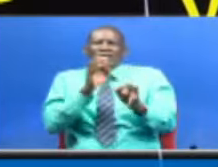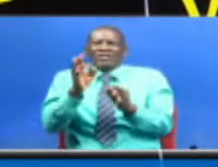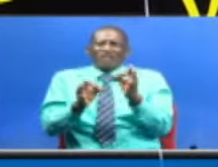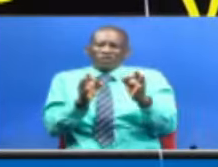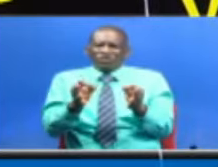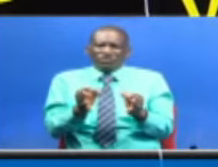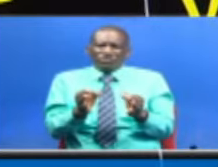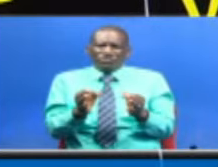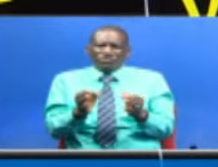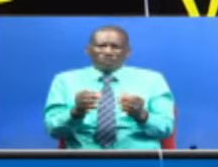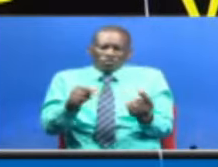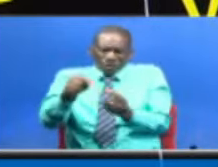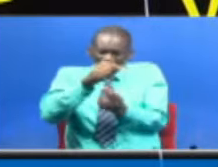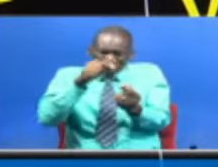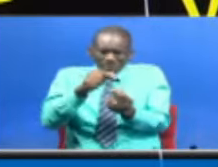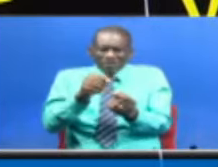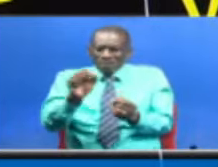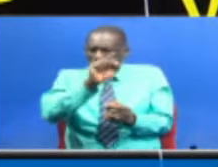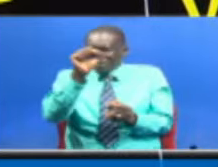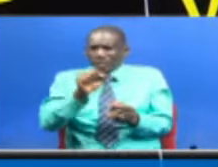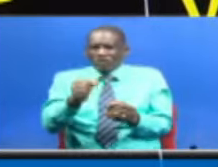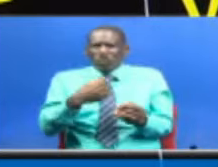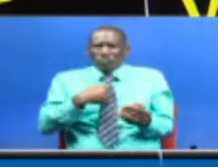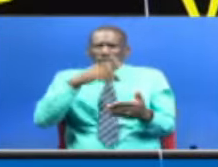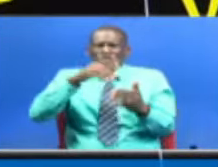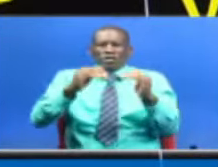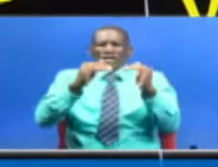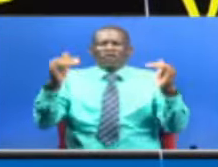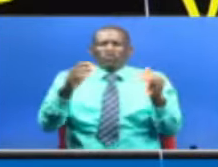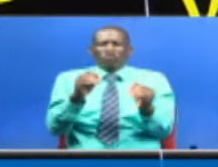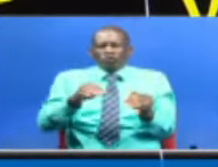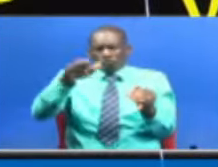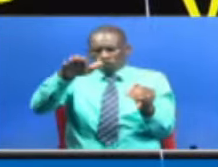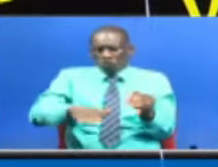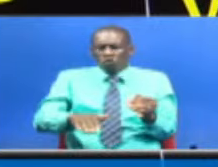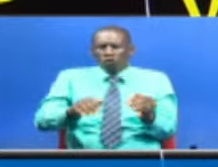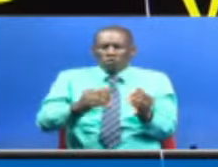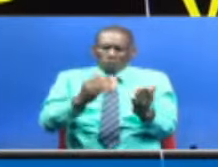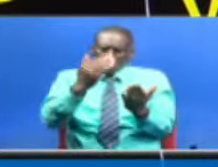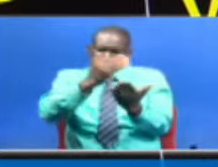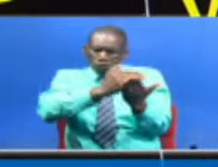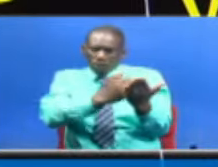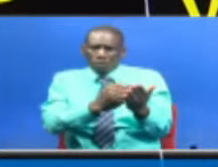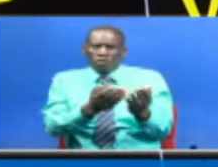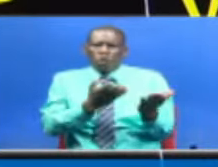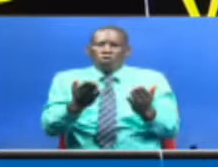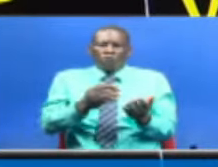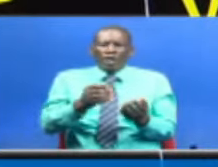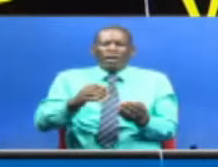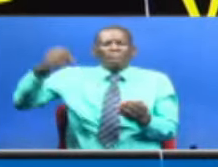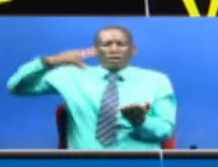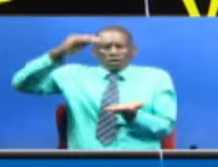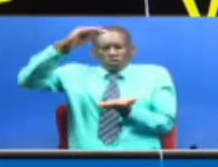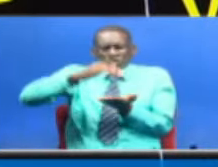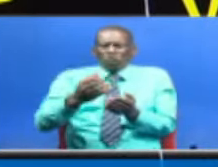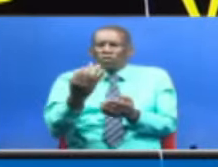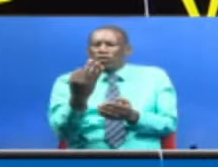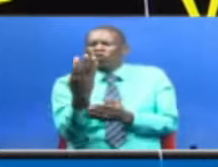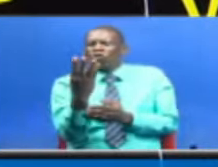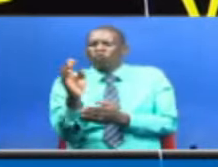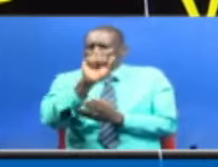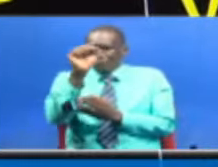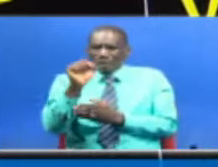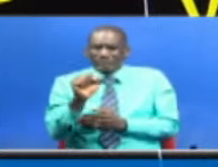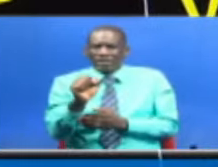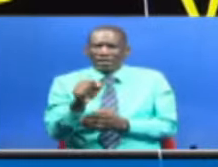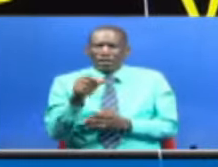to a particular degree, we have what is called levels of load shedding, where possibly it drops by 3 or 4%, it will